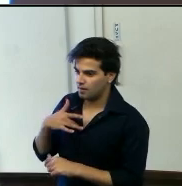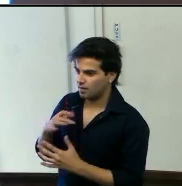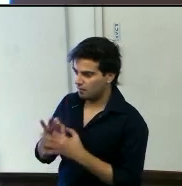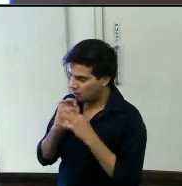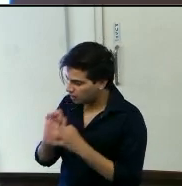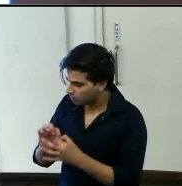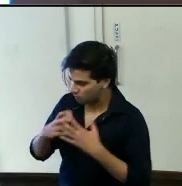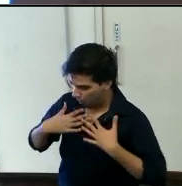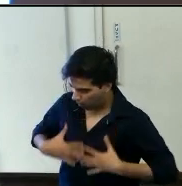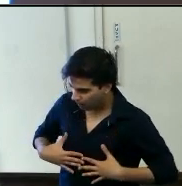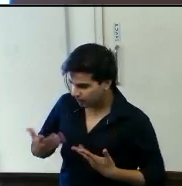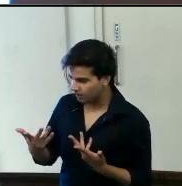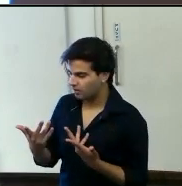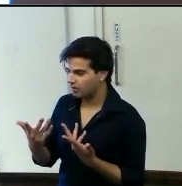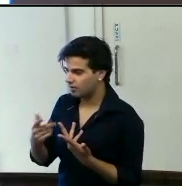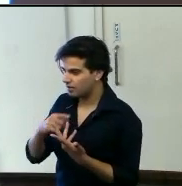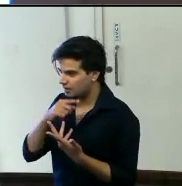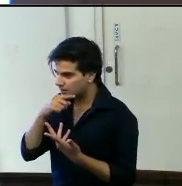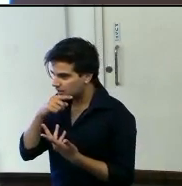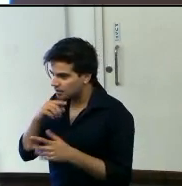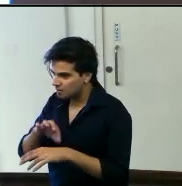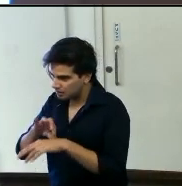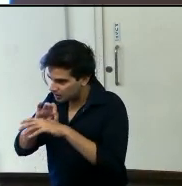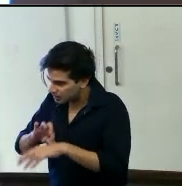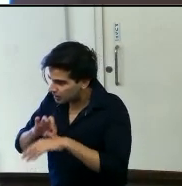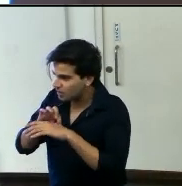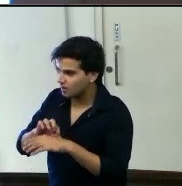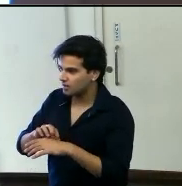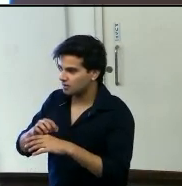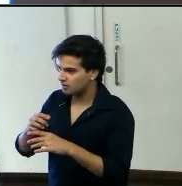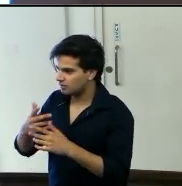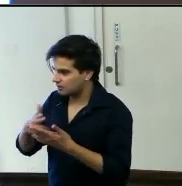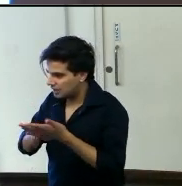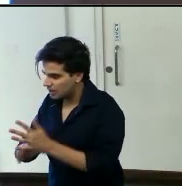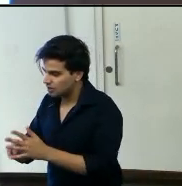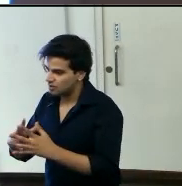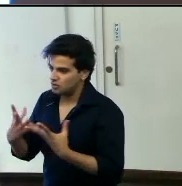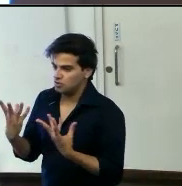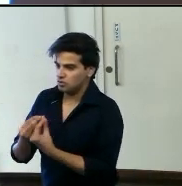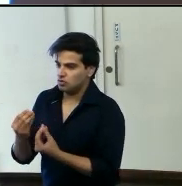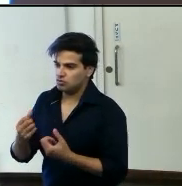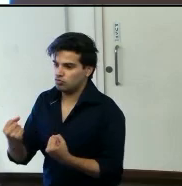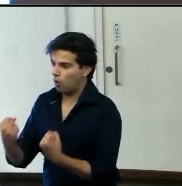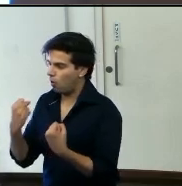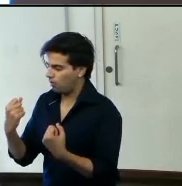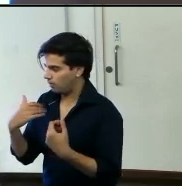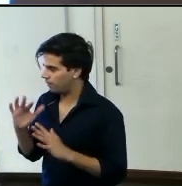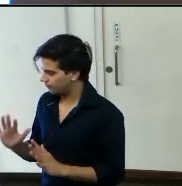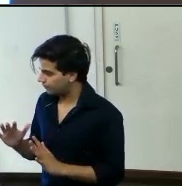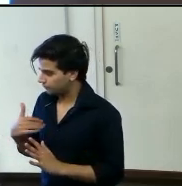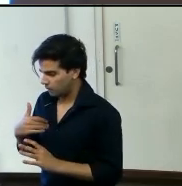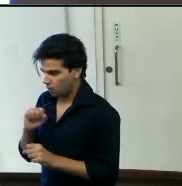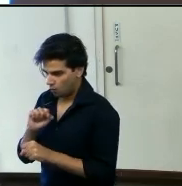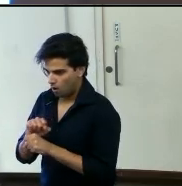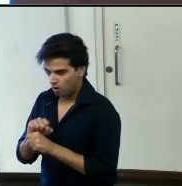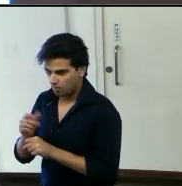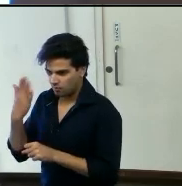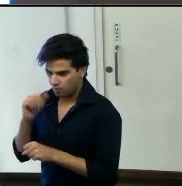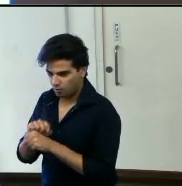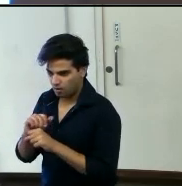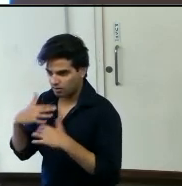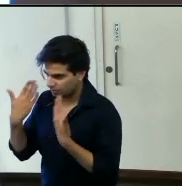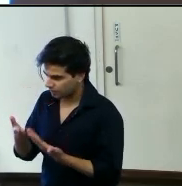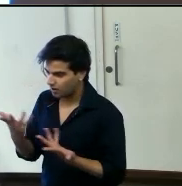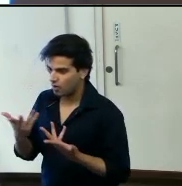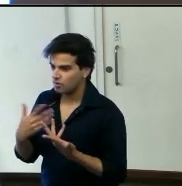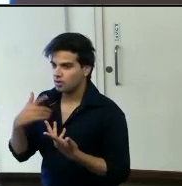and then body, temporary nature of things, that comes through very strongly. And the way I have worked also is to